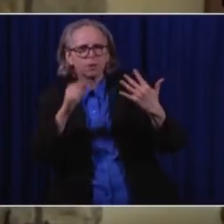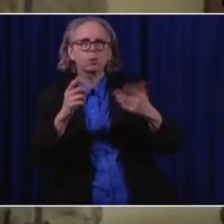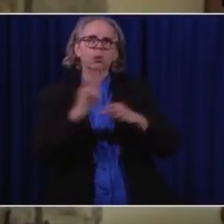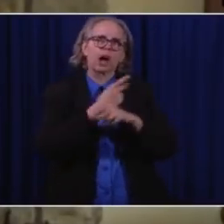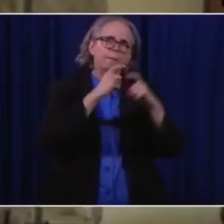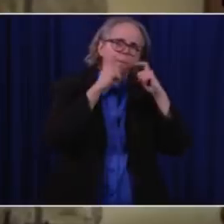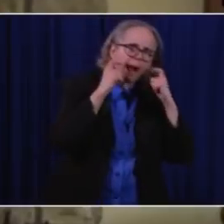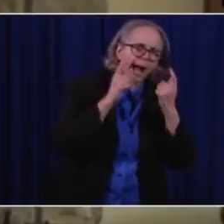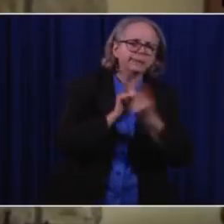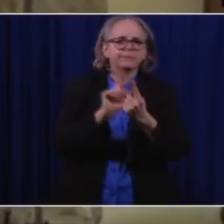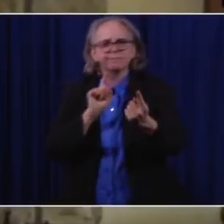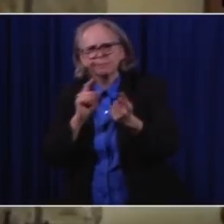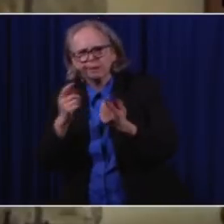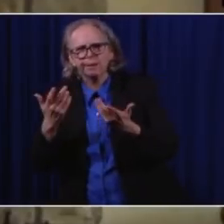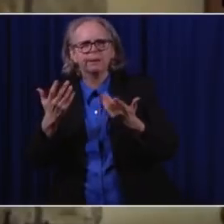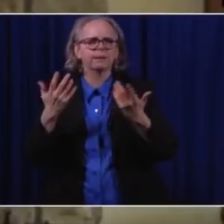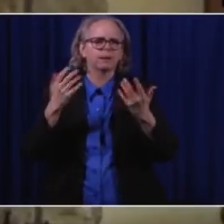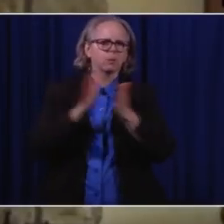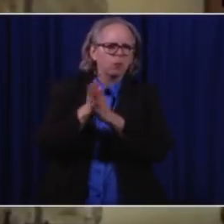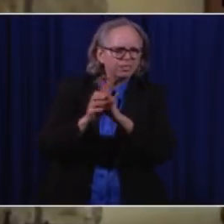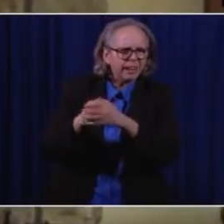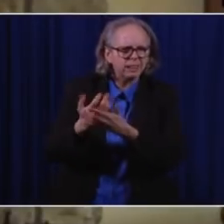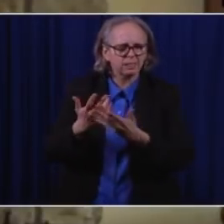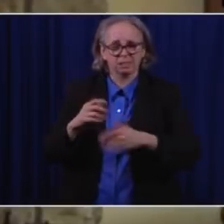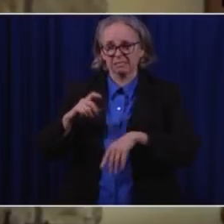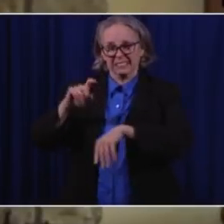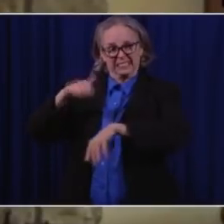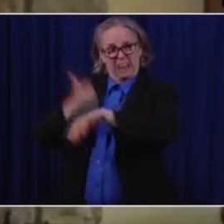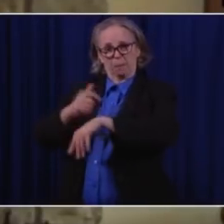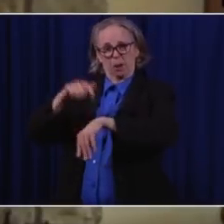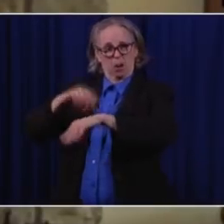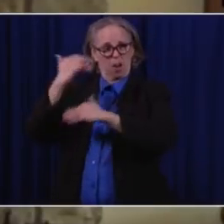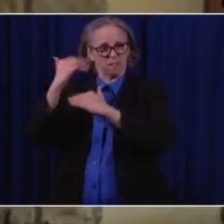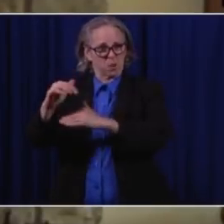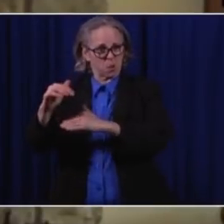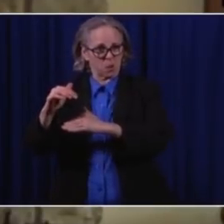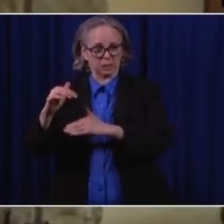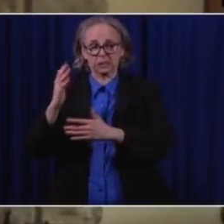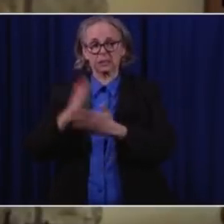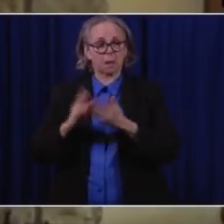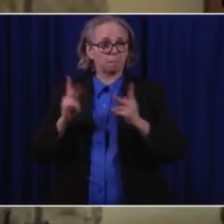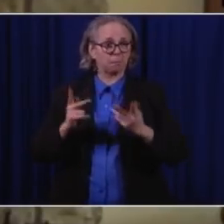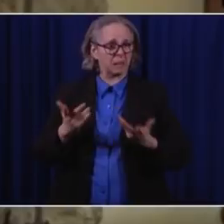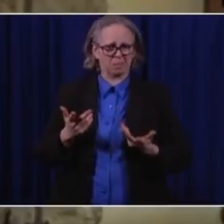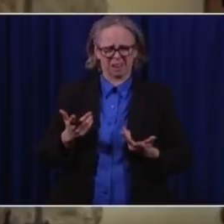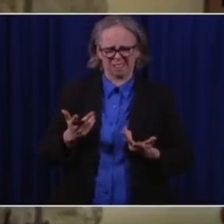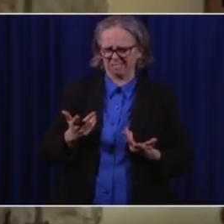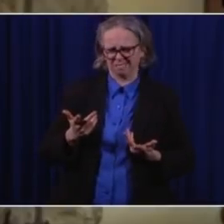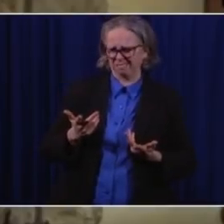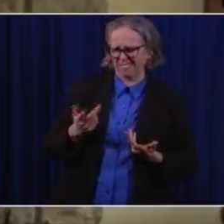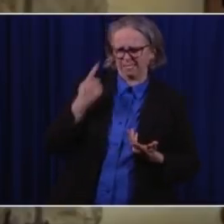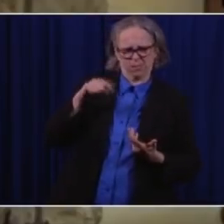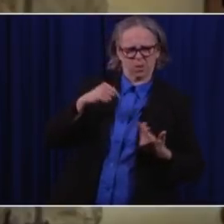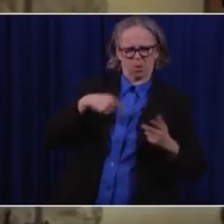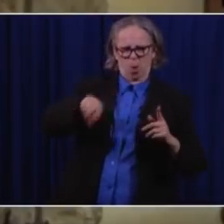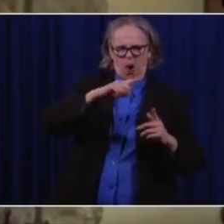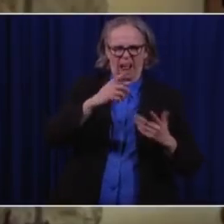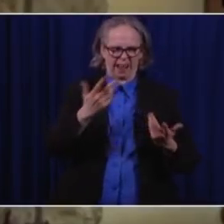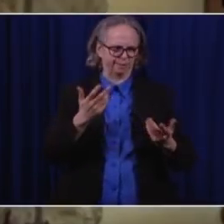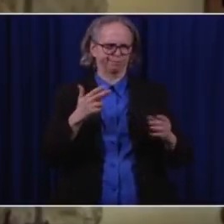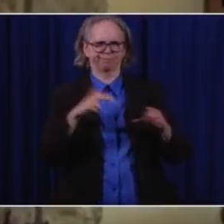people go to bed before 10 o'clock, but there are a lot of people. I remember when I was 20, I didn't. So, a lot, and it's not just directed at young people,